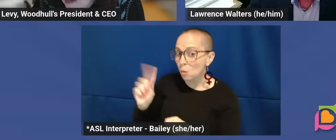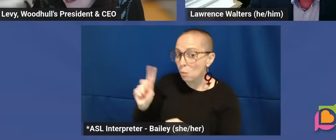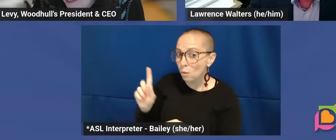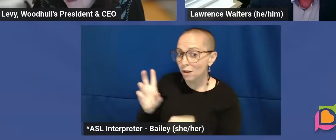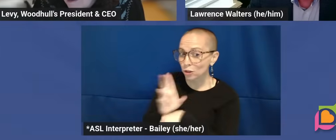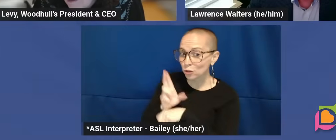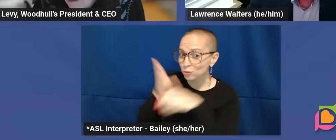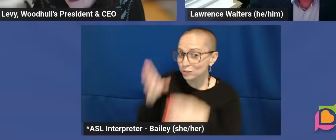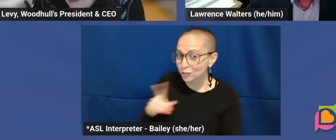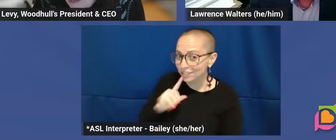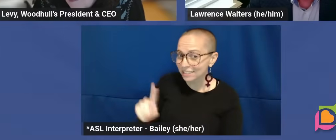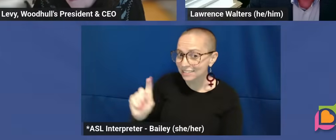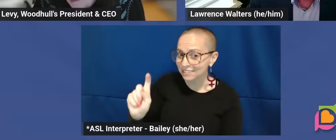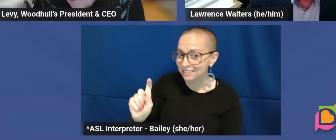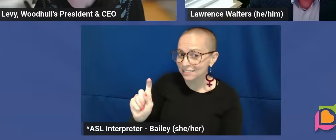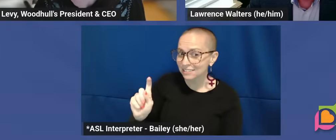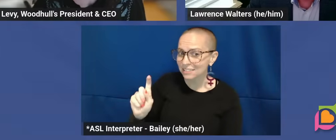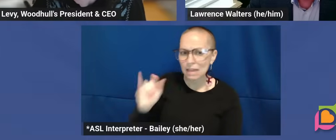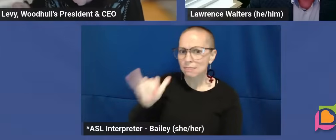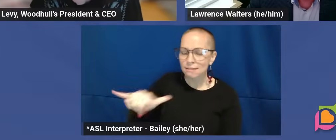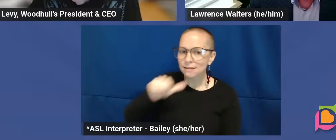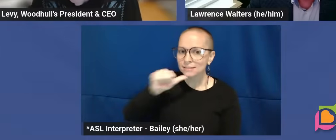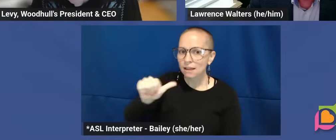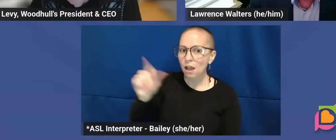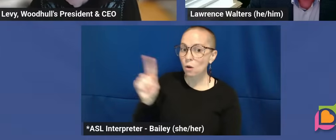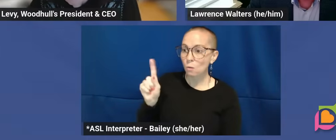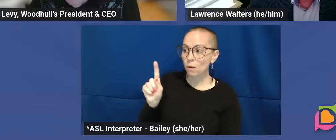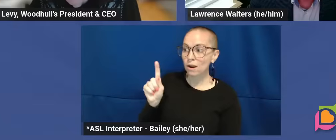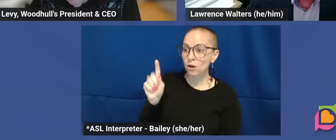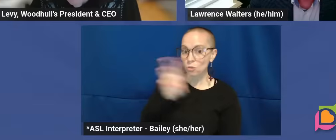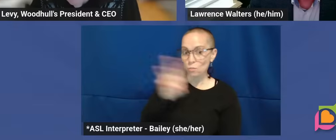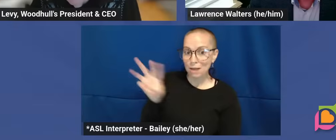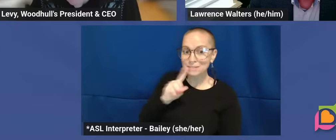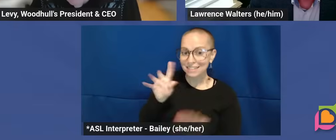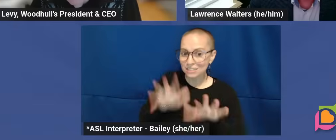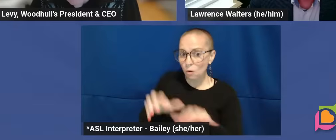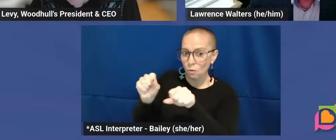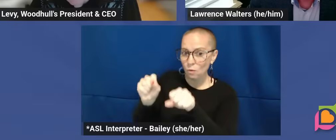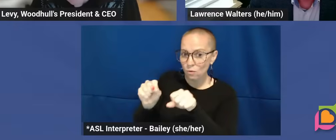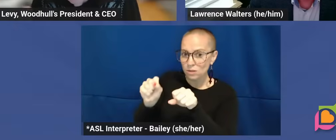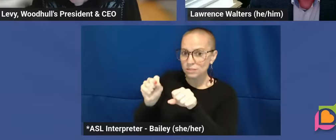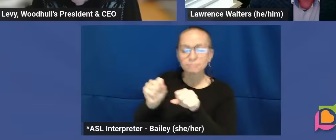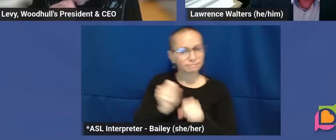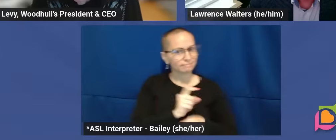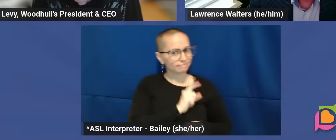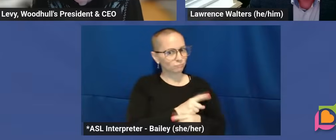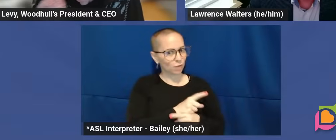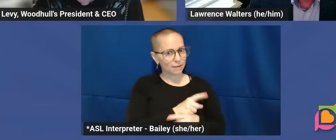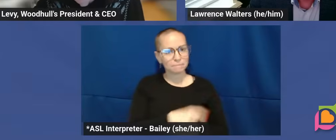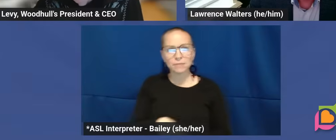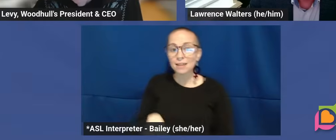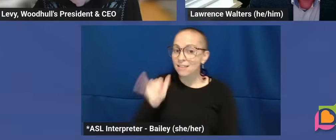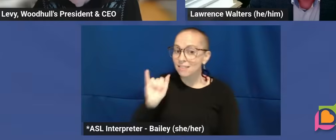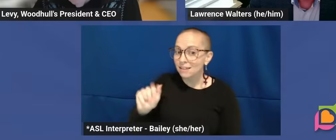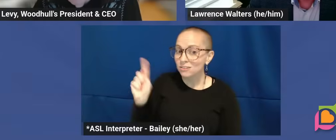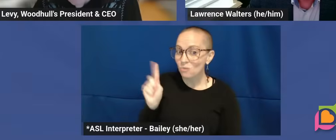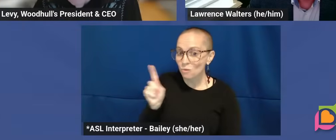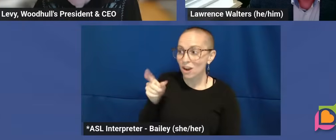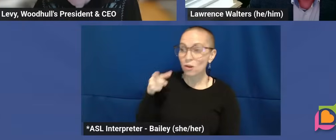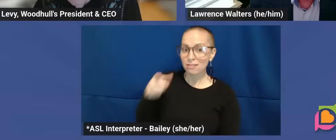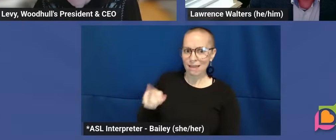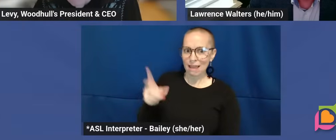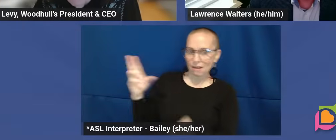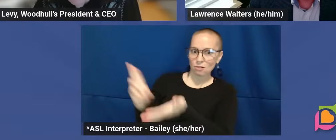is, Larry? It's not Exactly. where the site is hosted. Correct. It's where the user logged in